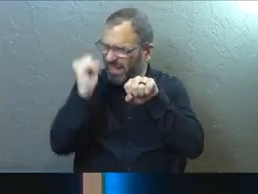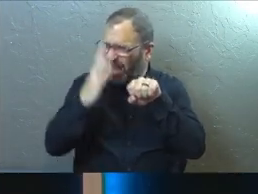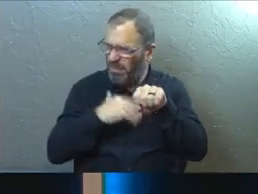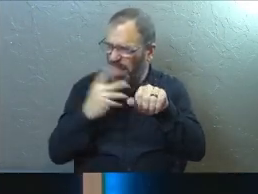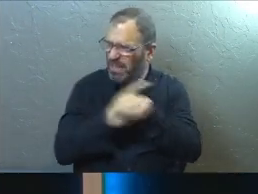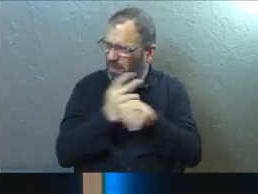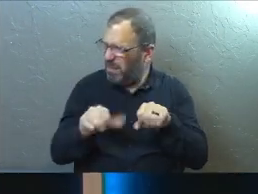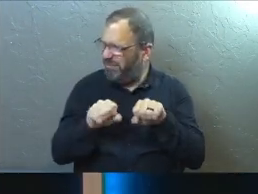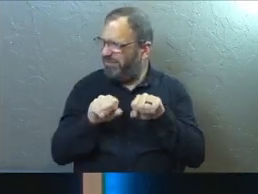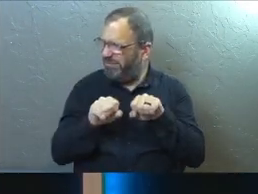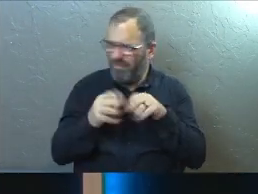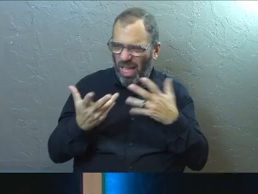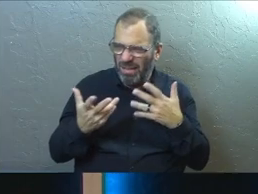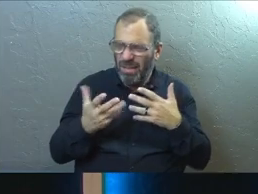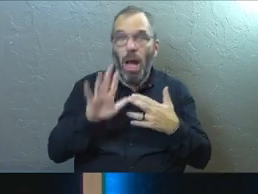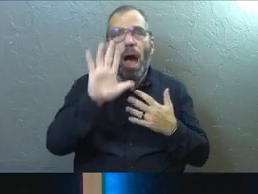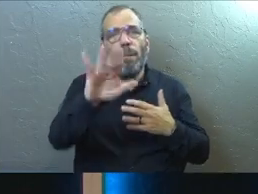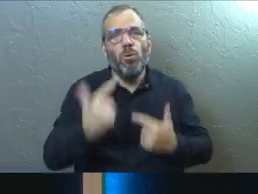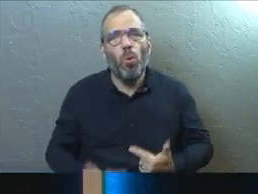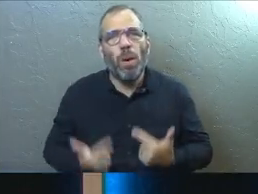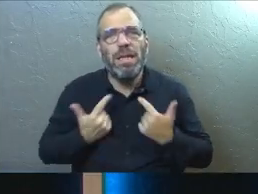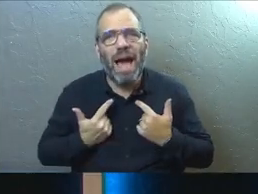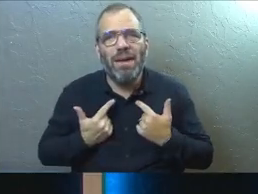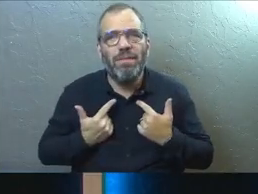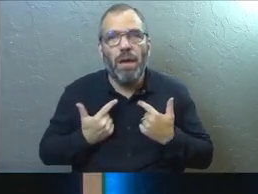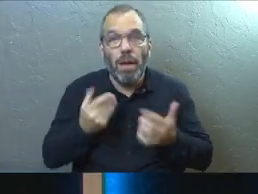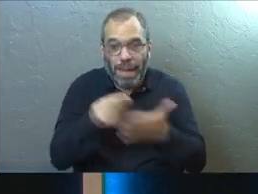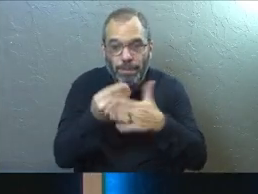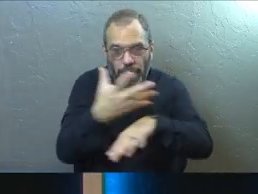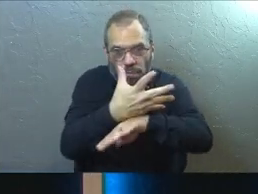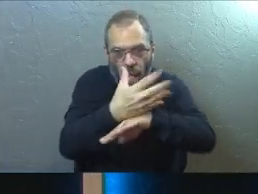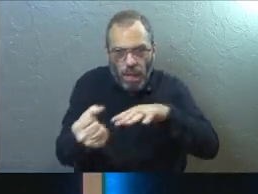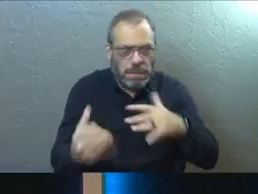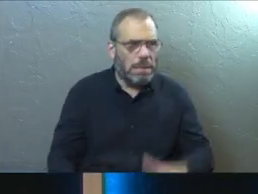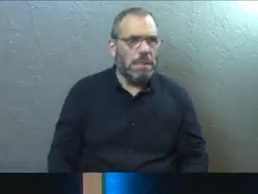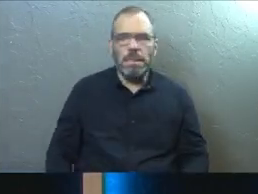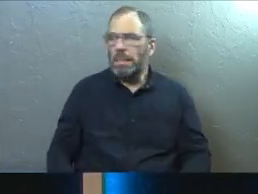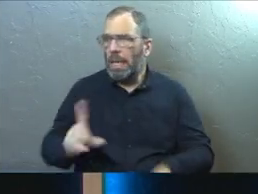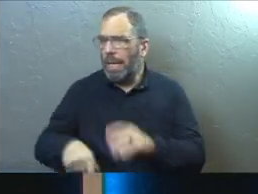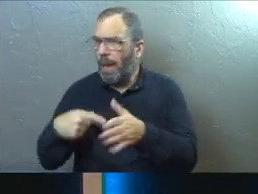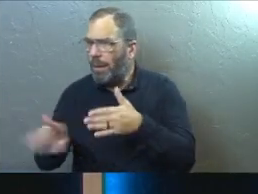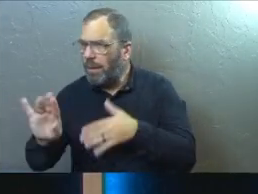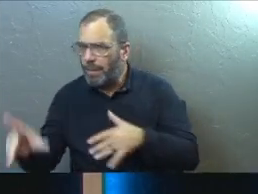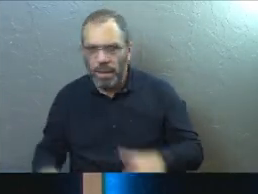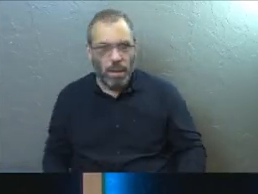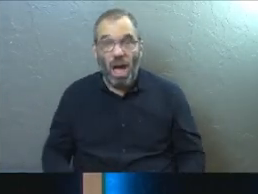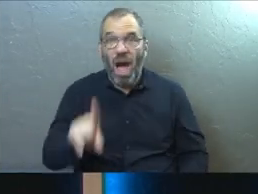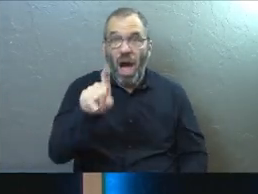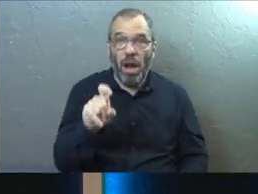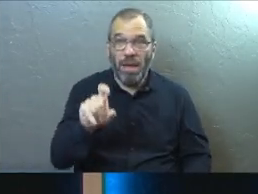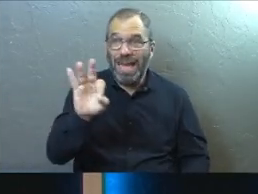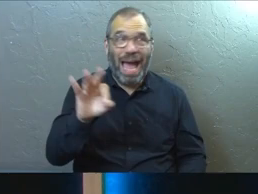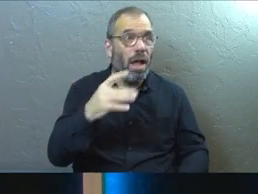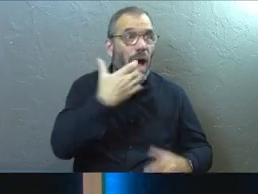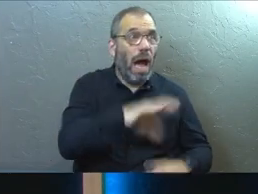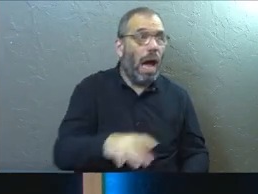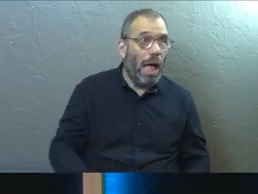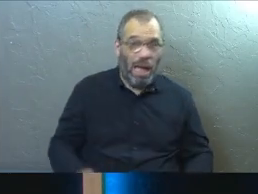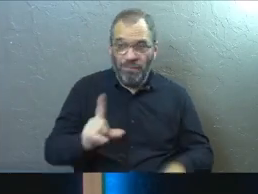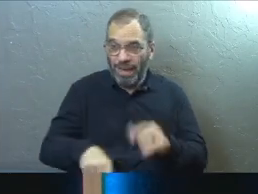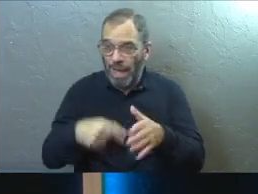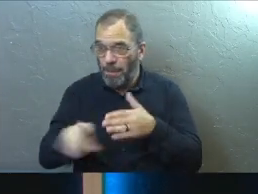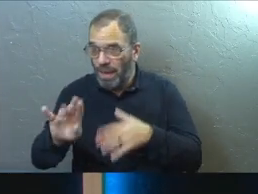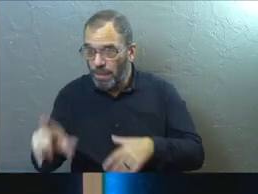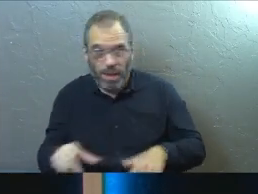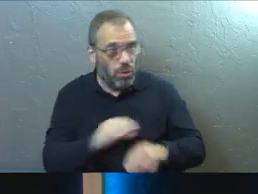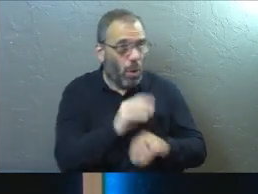Is God my shepherd? What about in your life when there's no money left? And I can't pay the bill, and it's 109 degrees outside, and if I can't pay